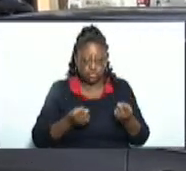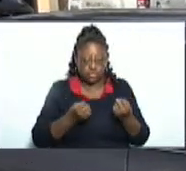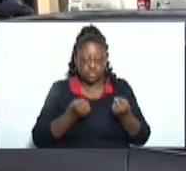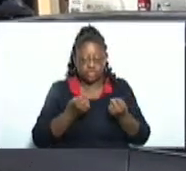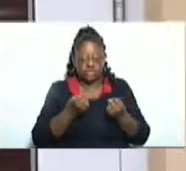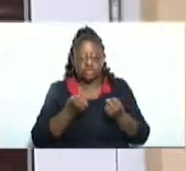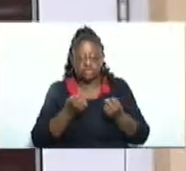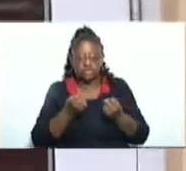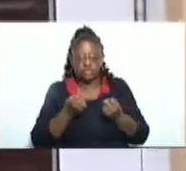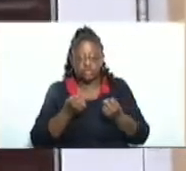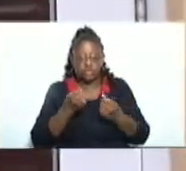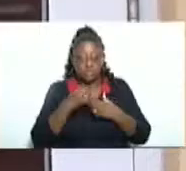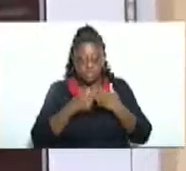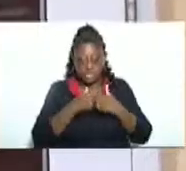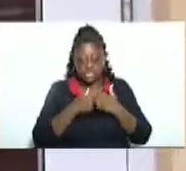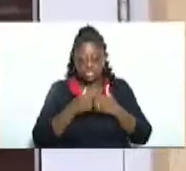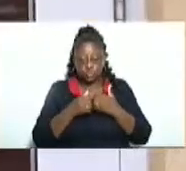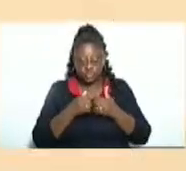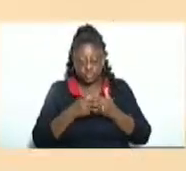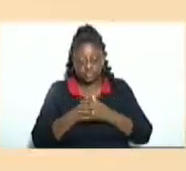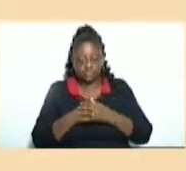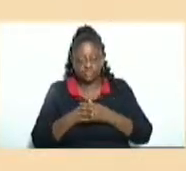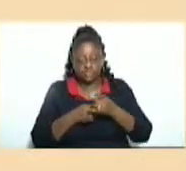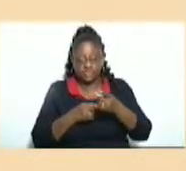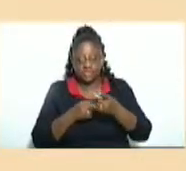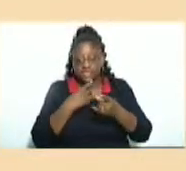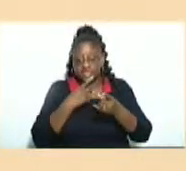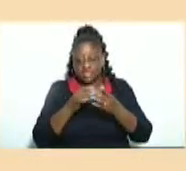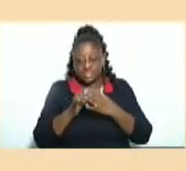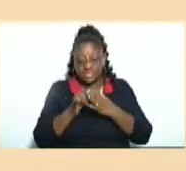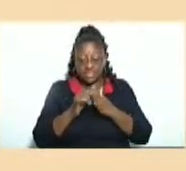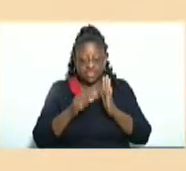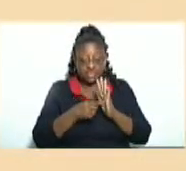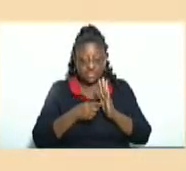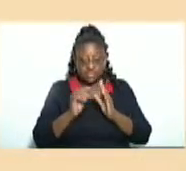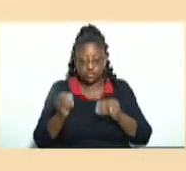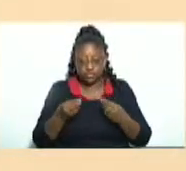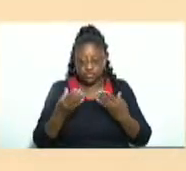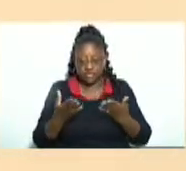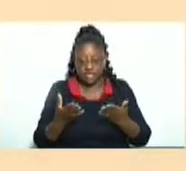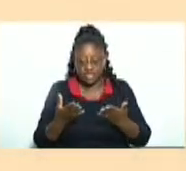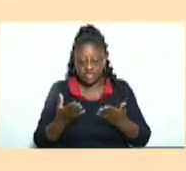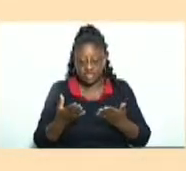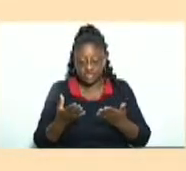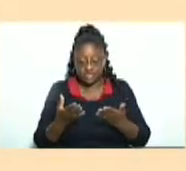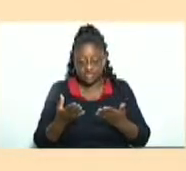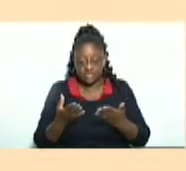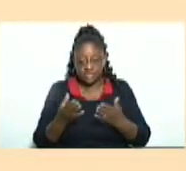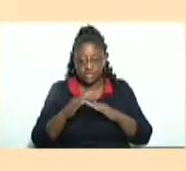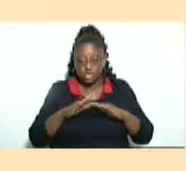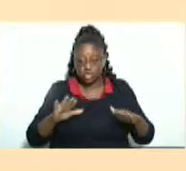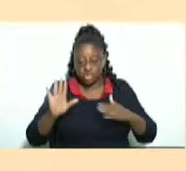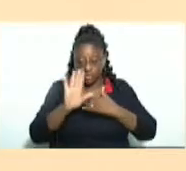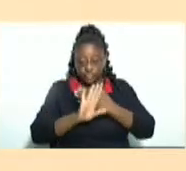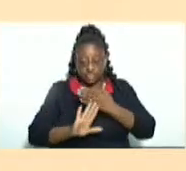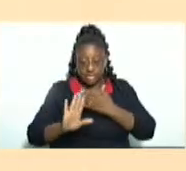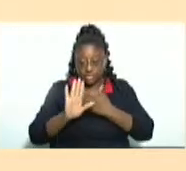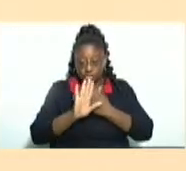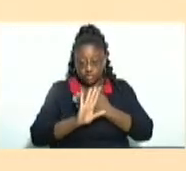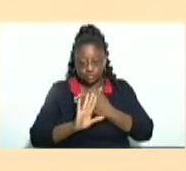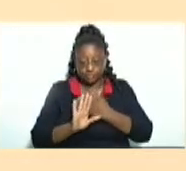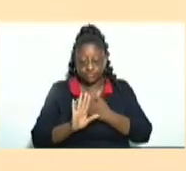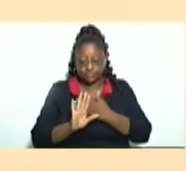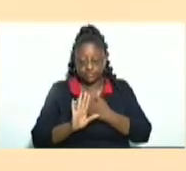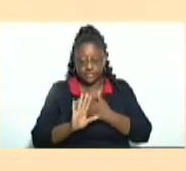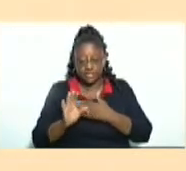crucial issues. This division provides the following services: the Child Protection Unit